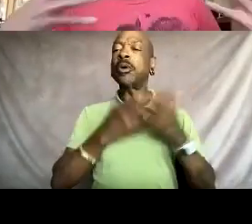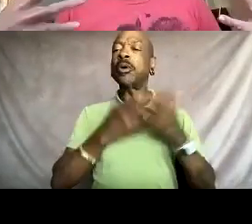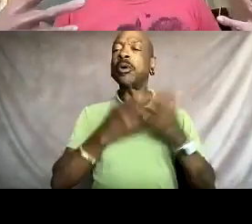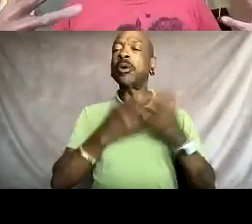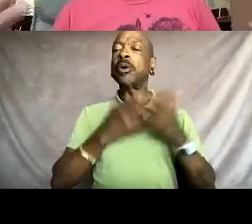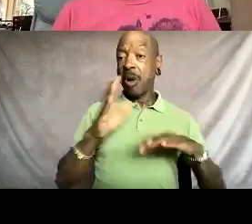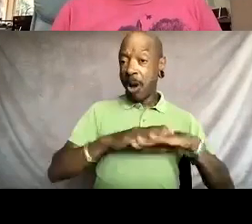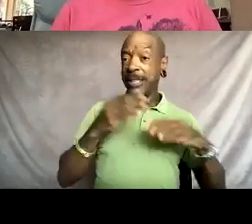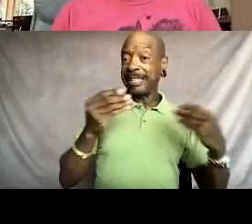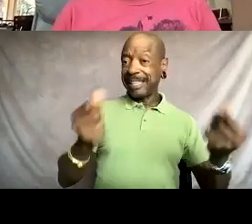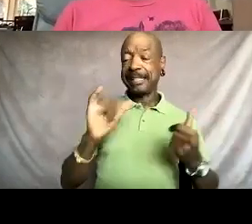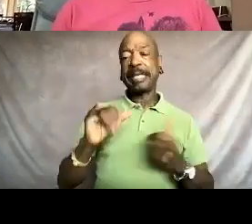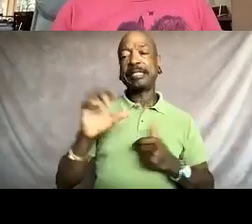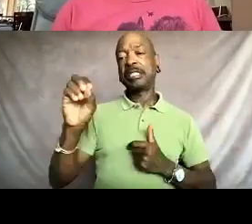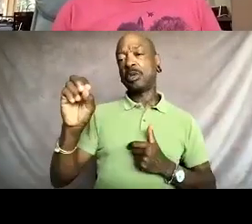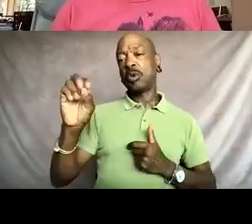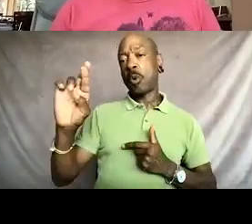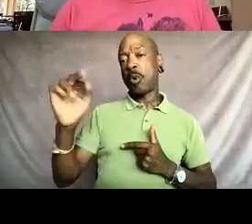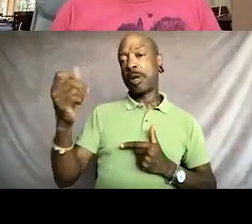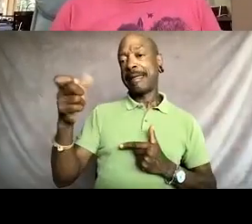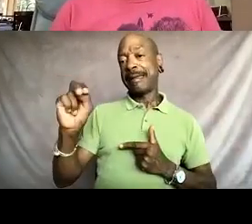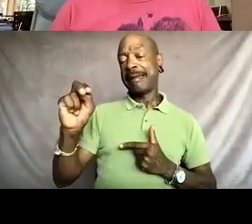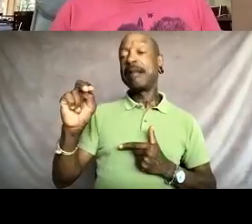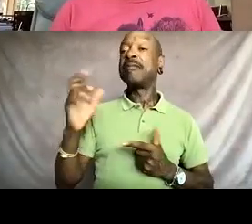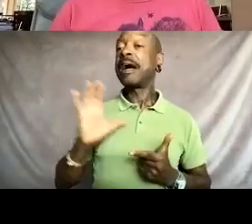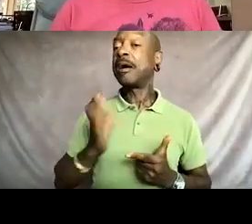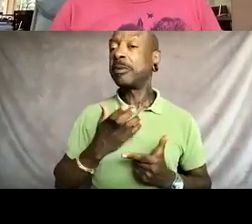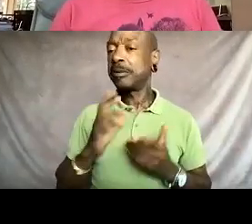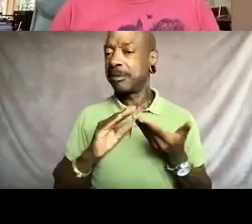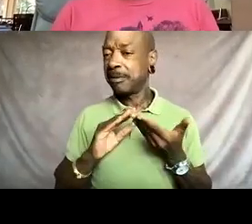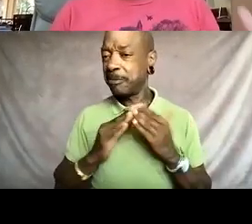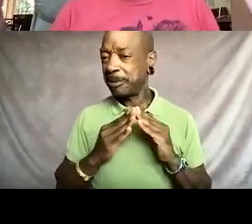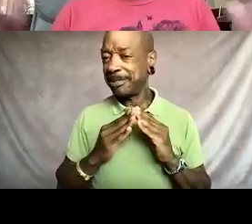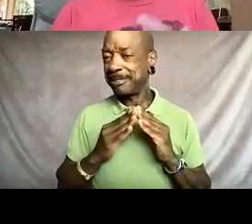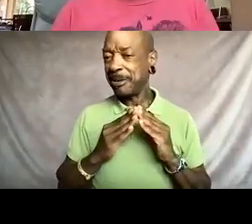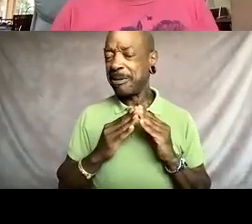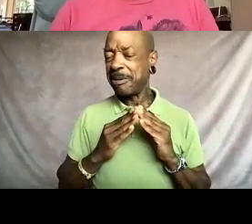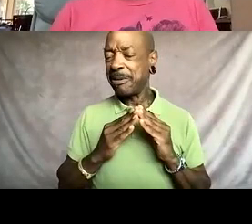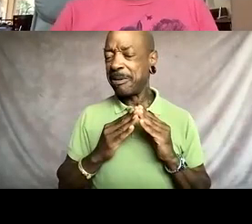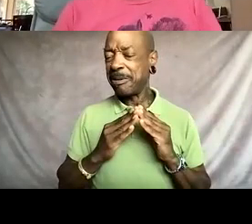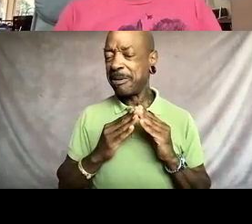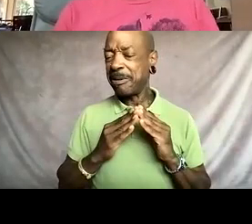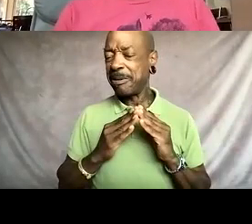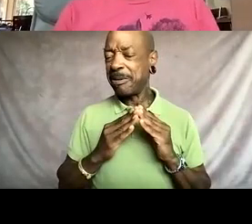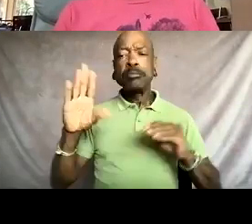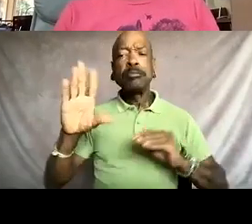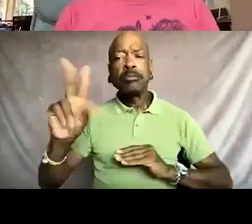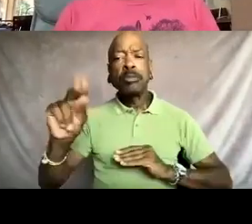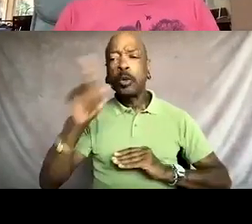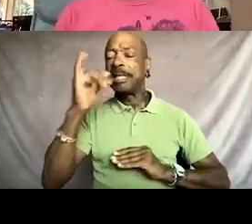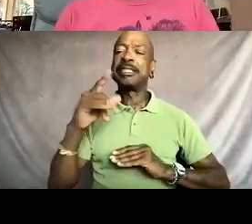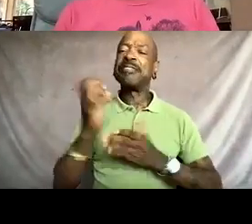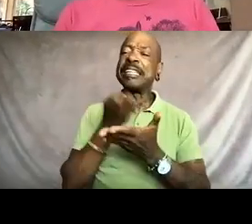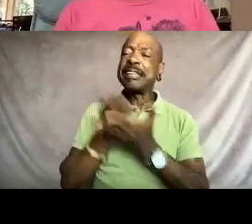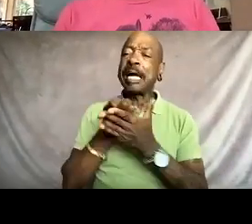the organs of our communities. So we shouldn't be able to sell them just because of economic pressures. So what's